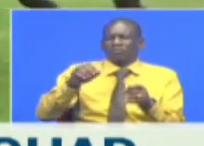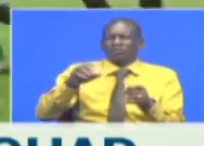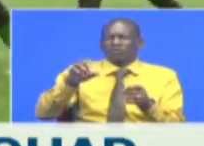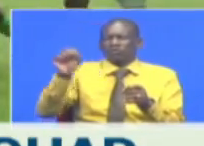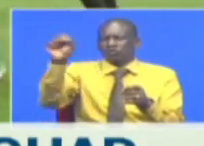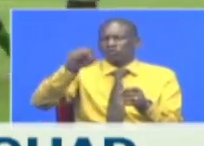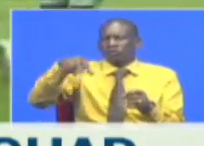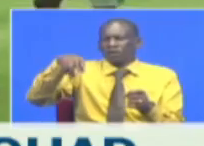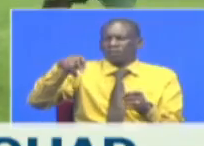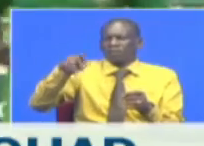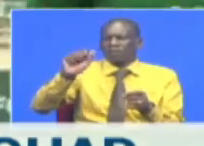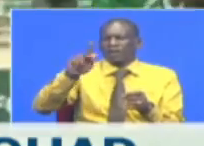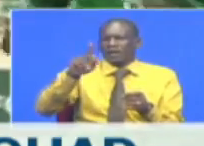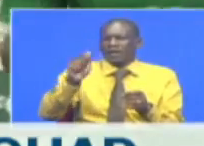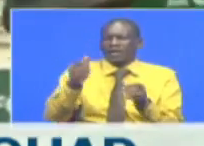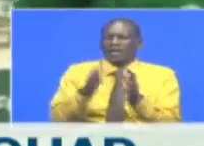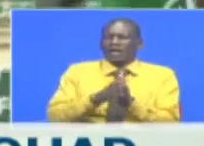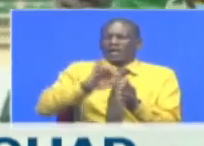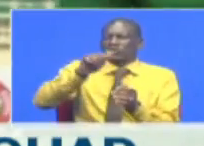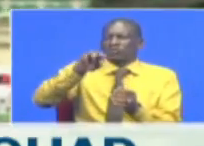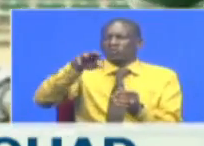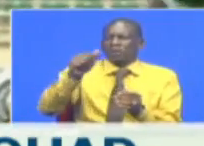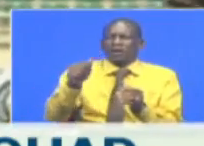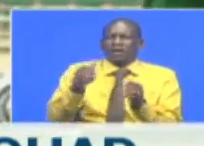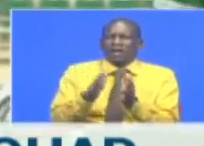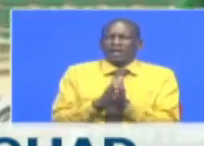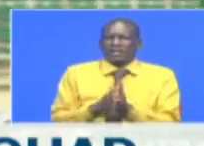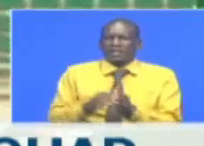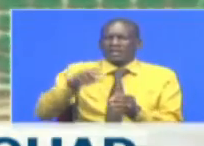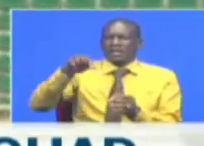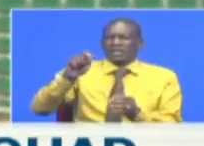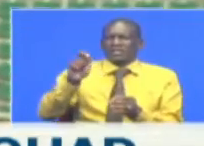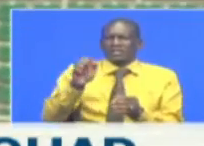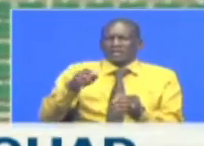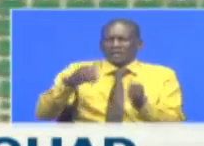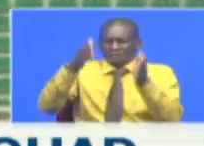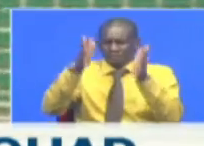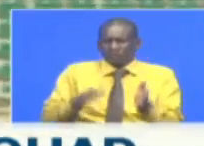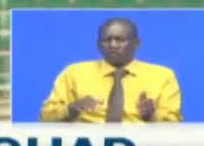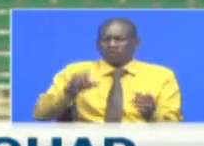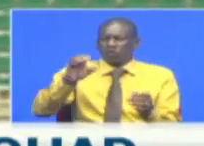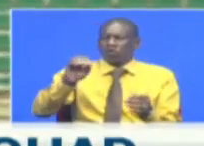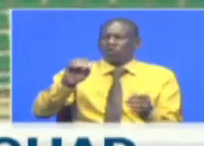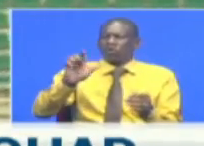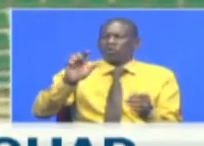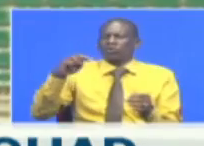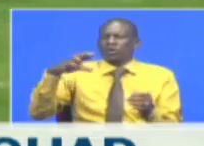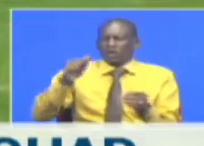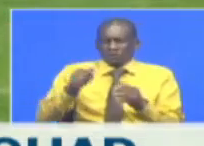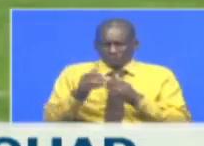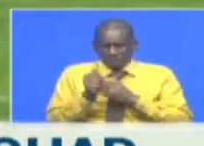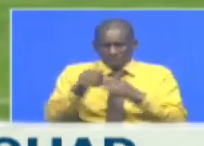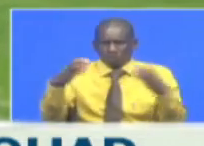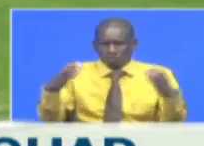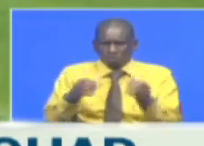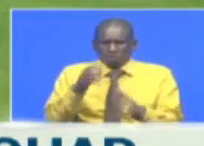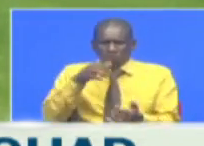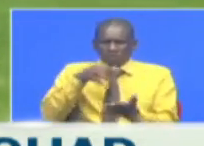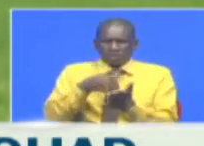Juma and Boniface Moshiri of Tusker. Qatar-based Michael Lunga leads the list of strikers, who also include Henry Major of